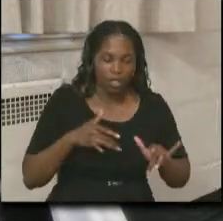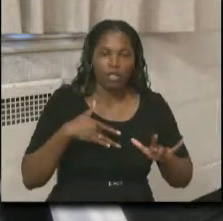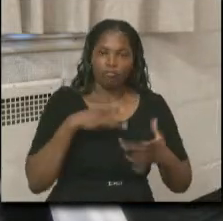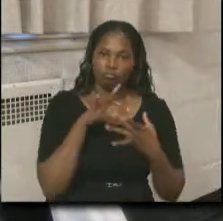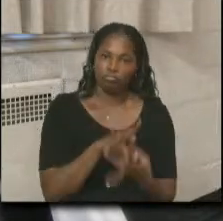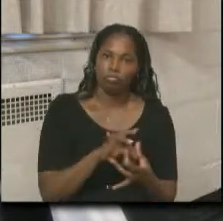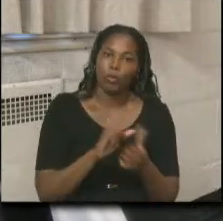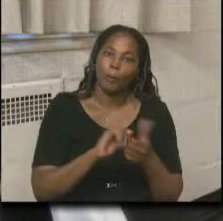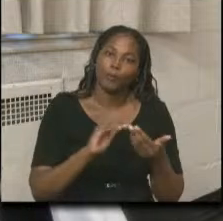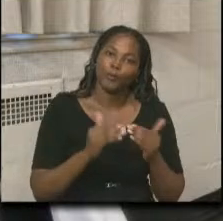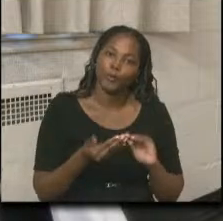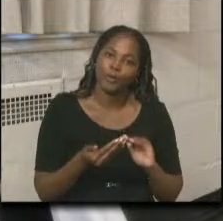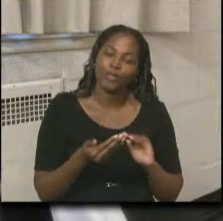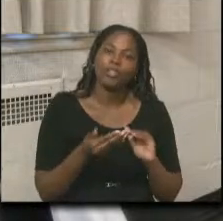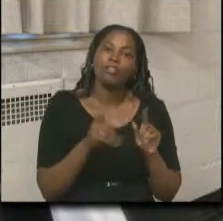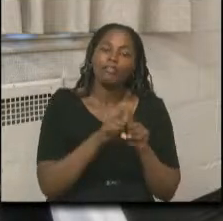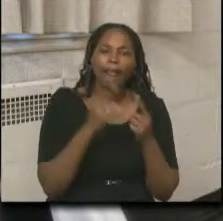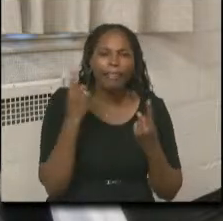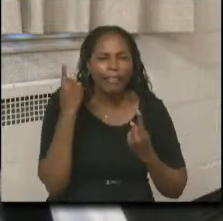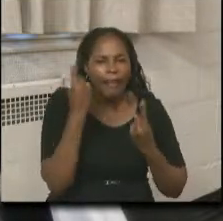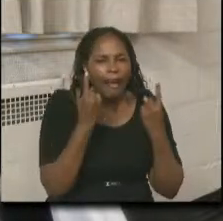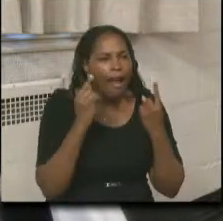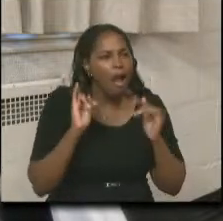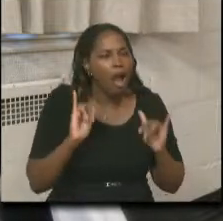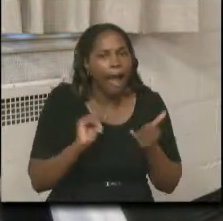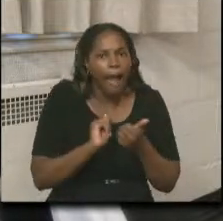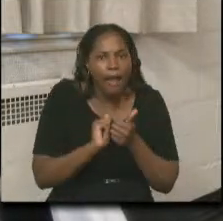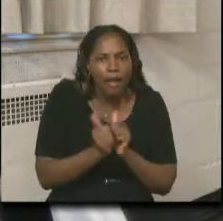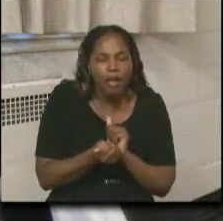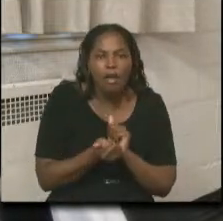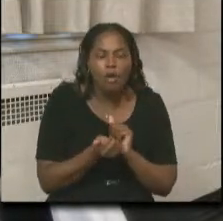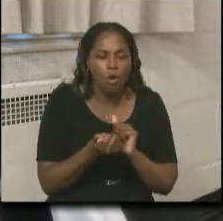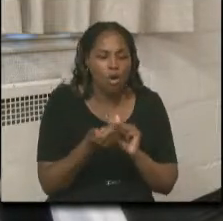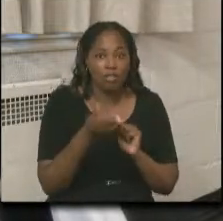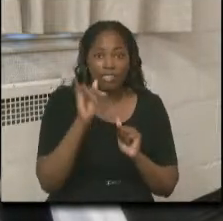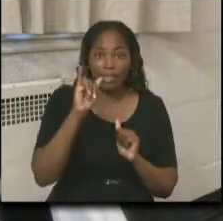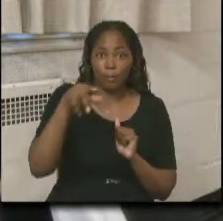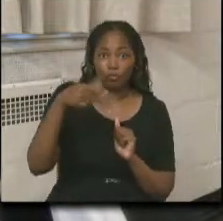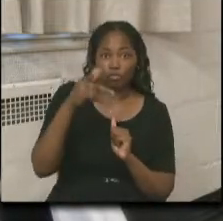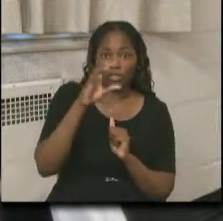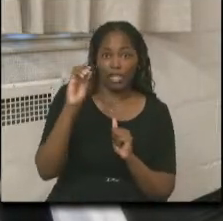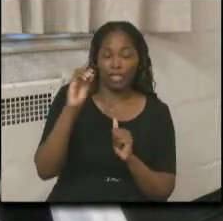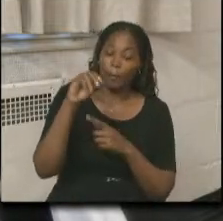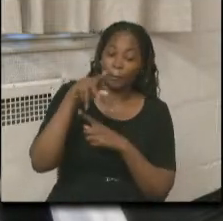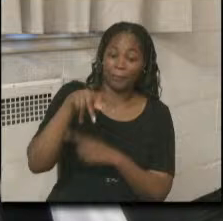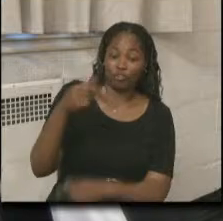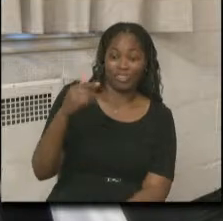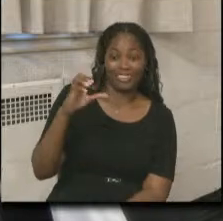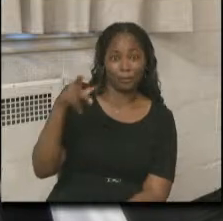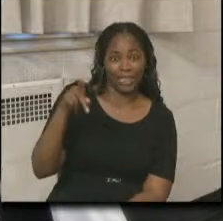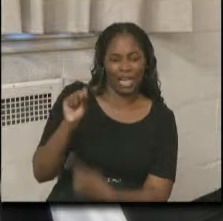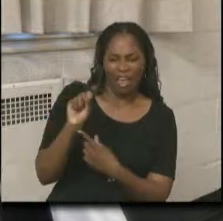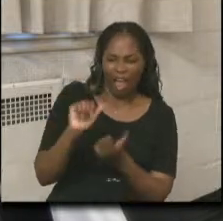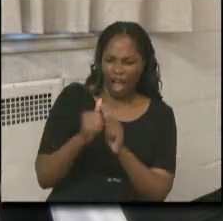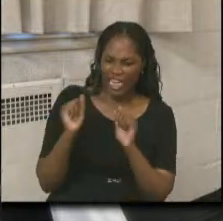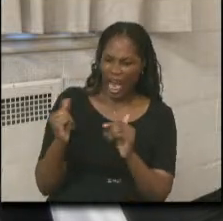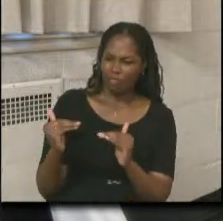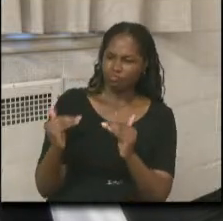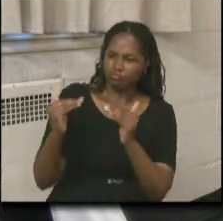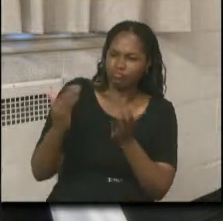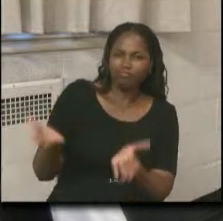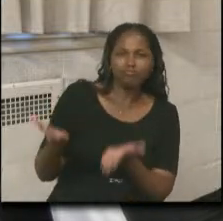community and thinking about how we can elevate the status of Prince George's County Public Schools by highlighting our unsung